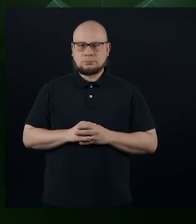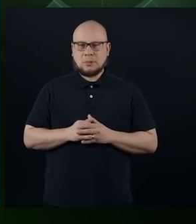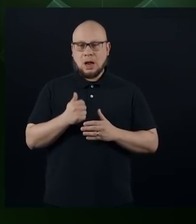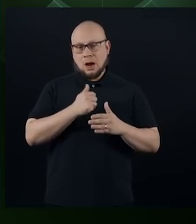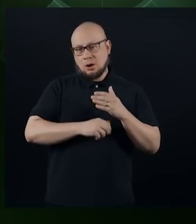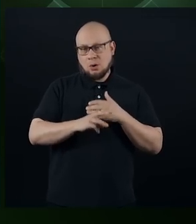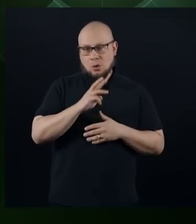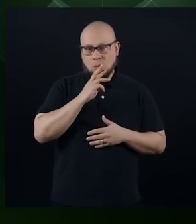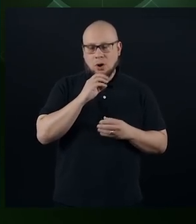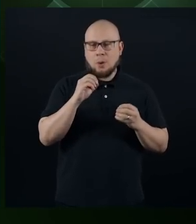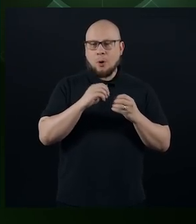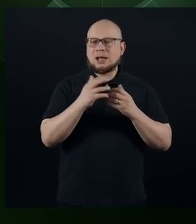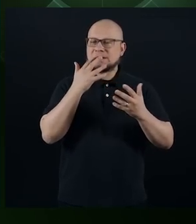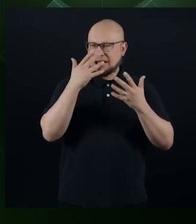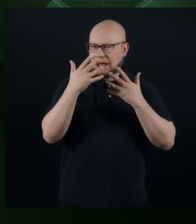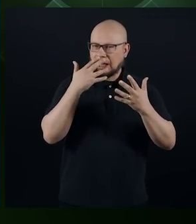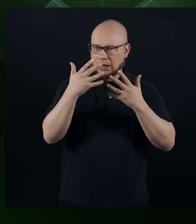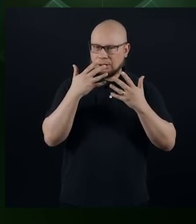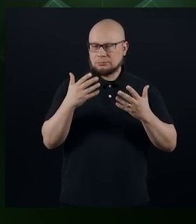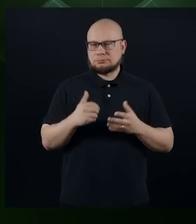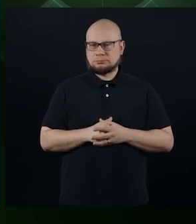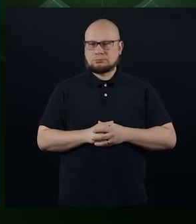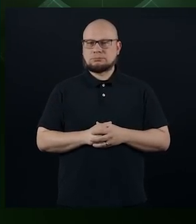Sirens, obviously, we went for vocals.